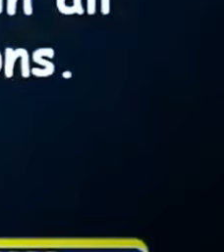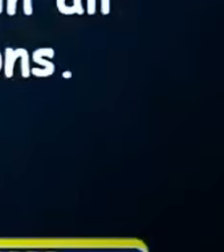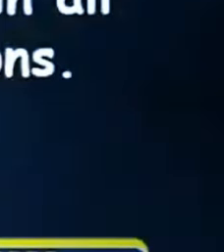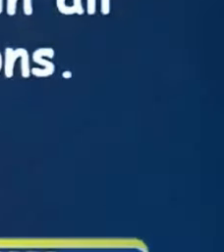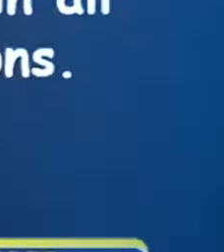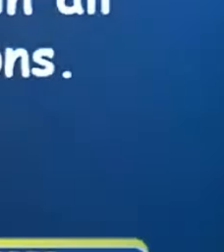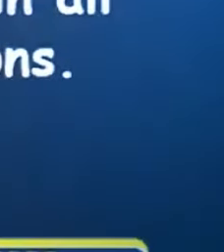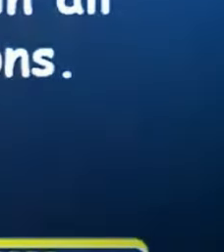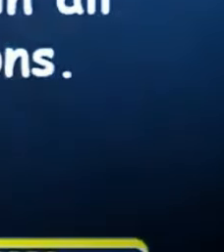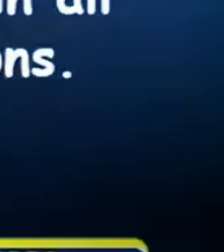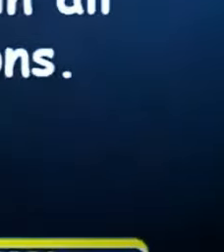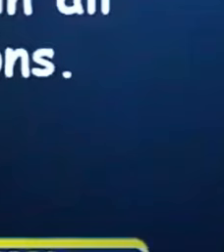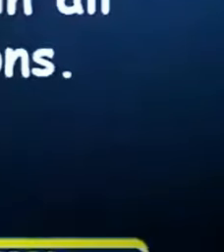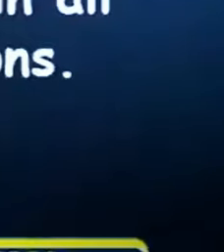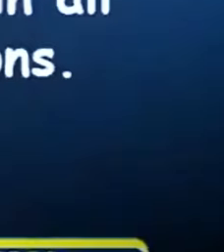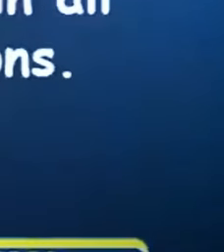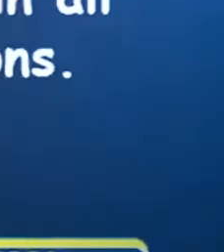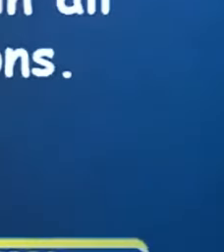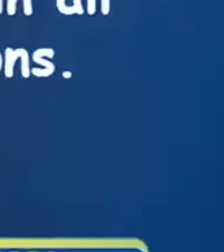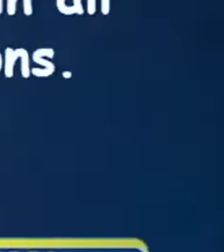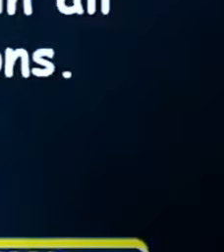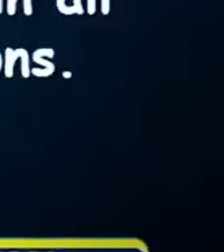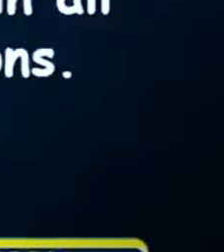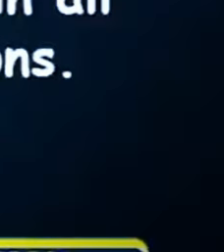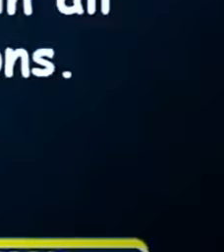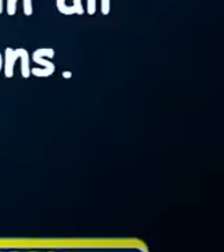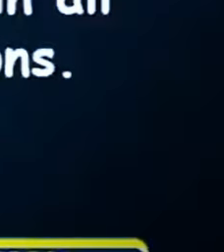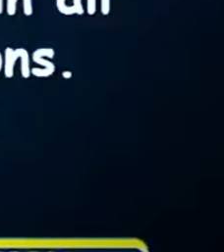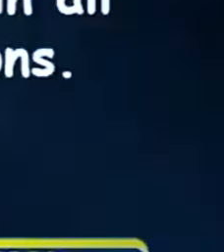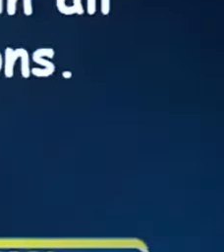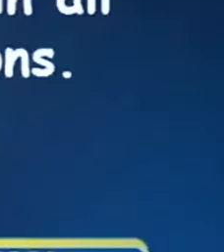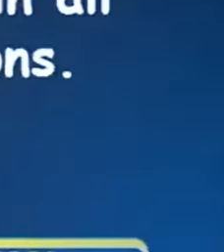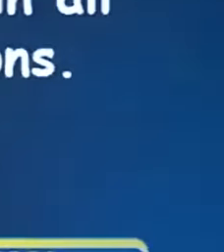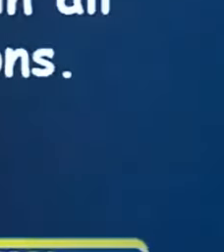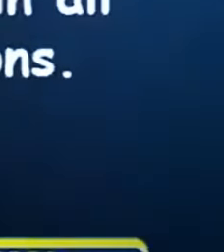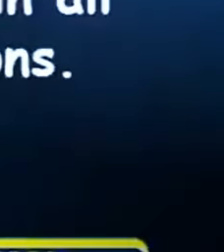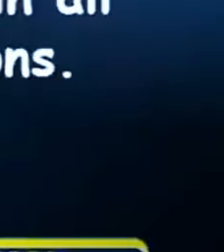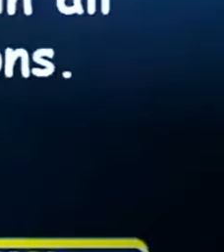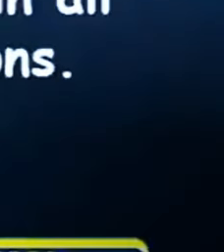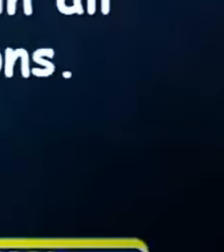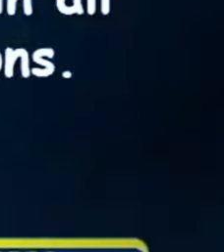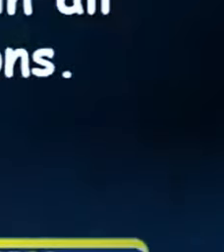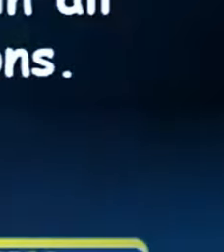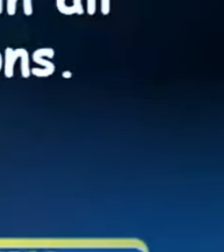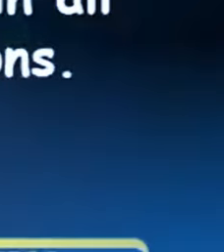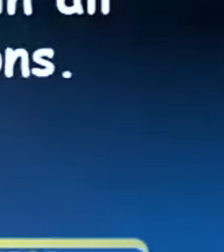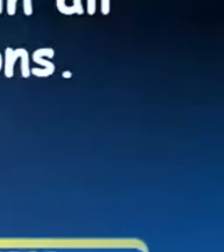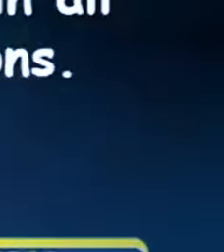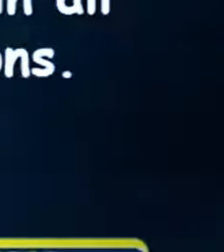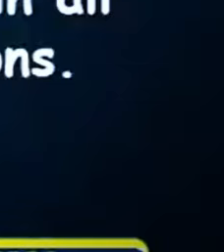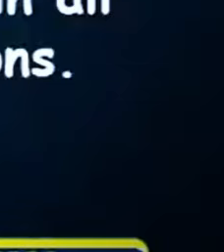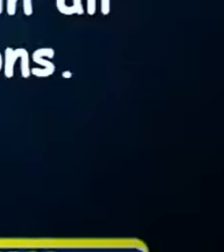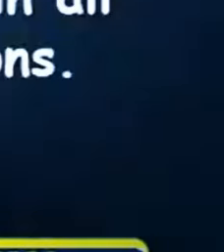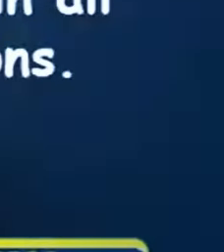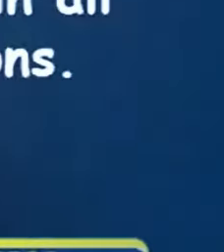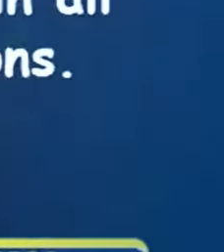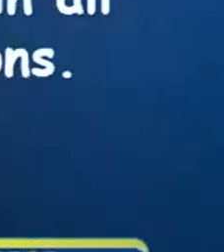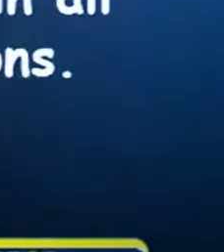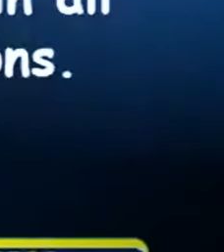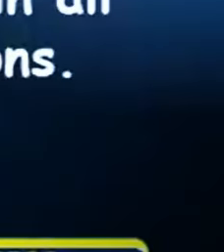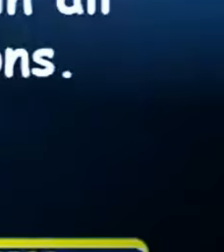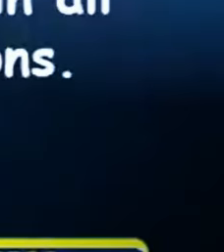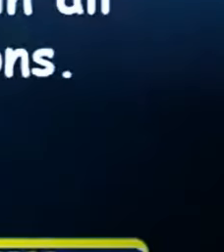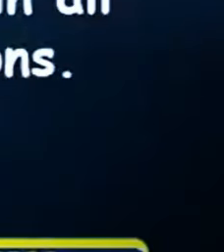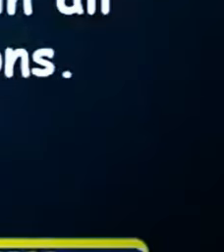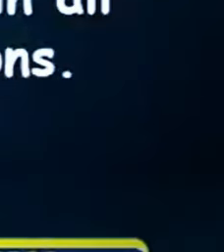we must learn to rest in God in all situations. And so I see who said ye bet me a home a radimu acquaint. And not to be like the unbelieving